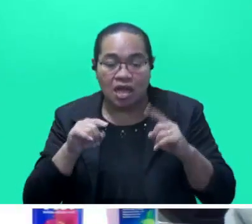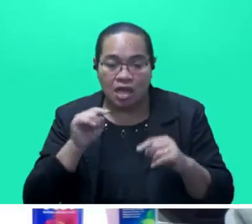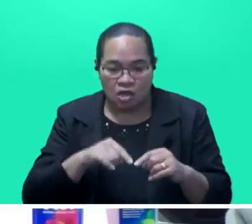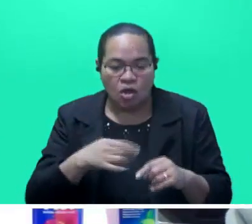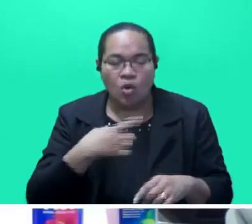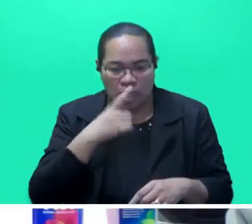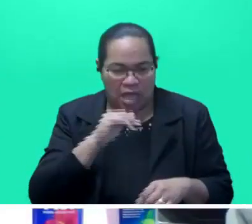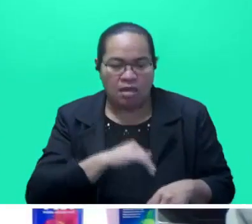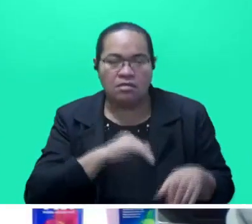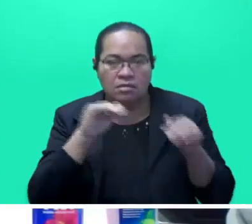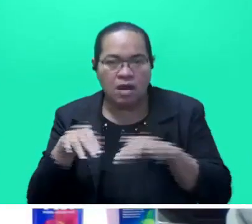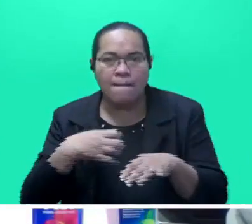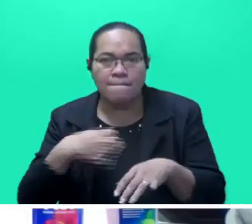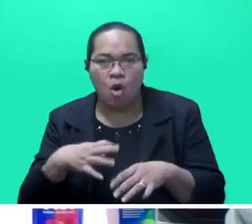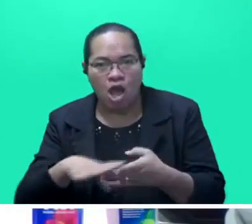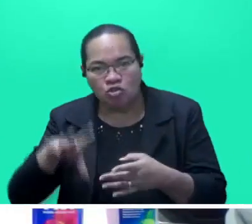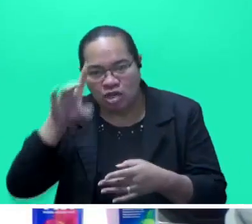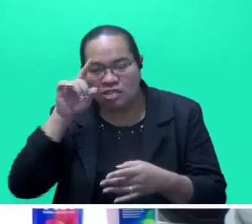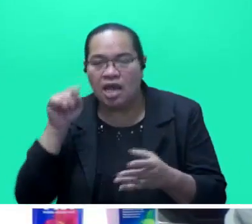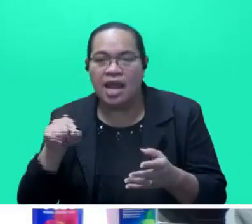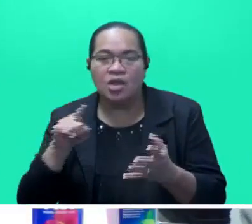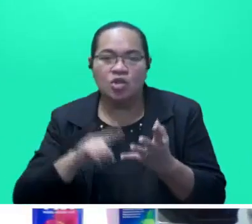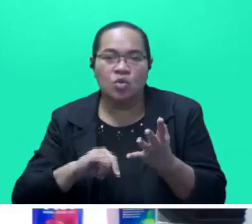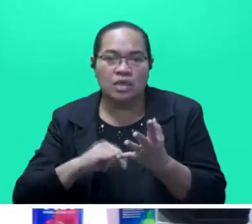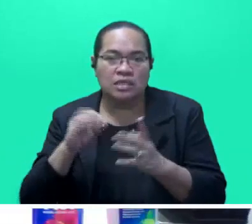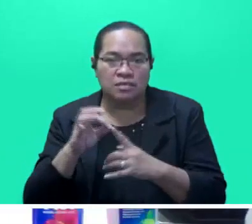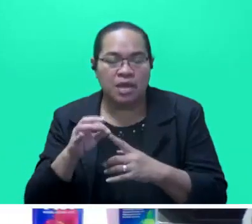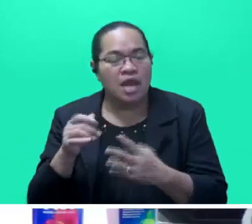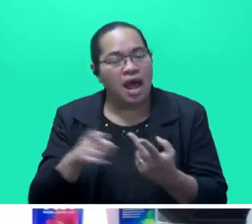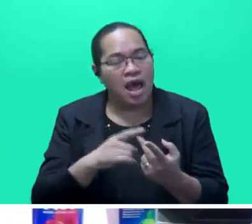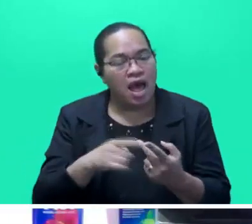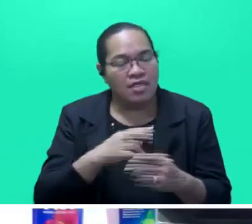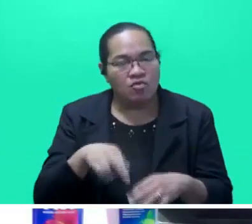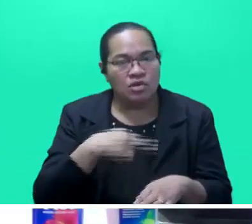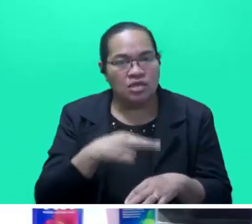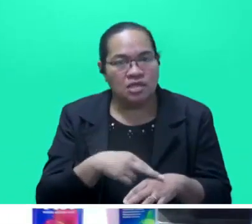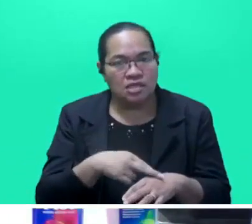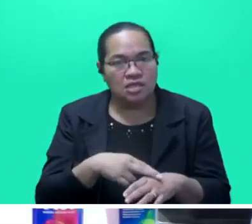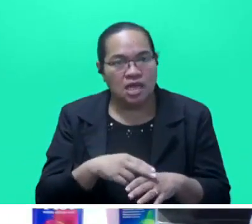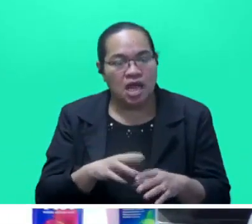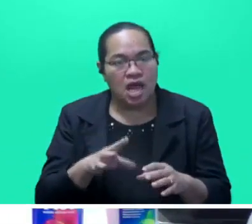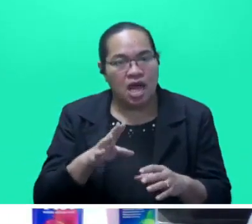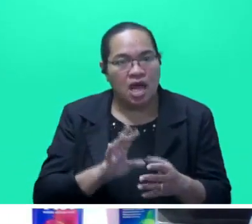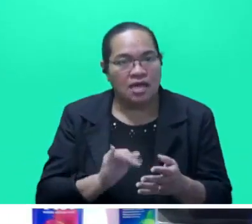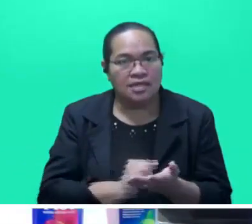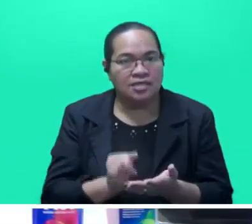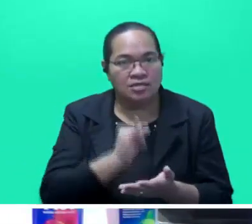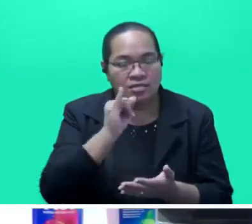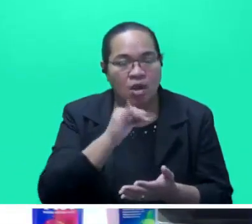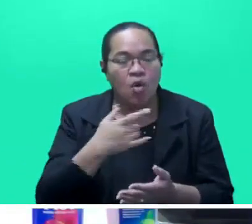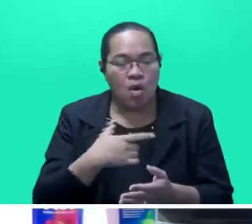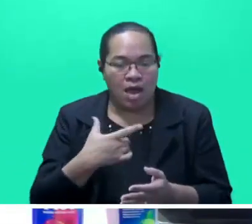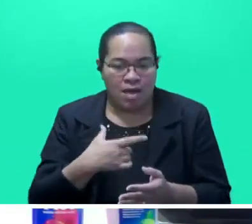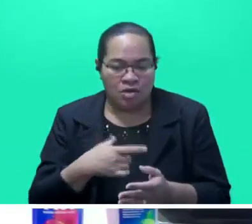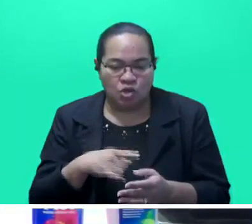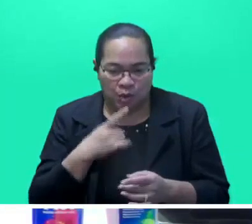education, not only the University for the South Pacific, but in other regional educational institutions, in response to the